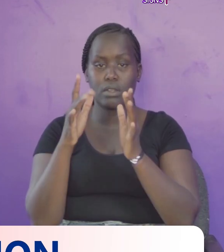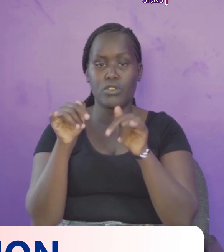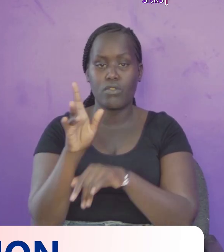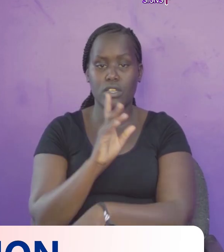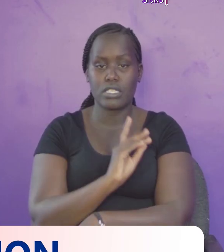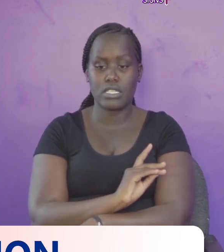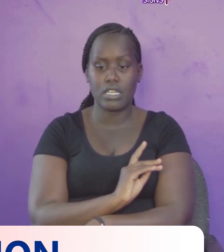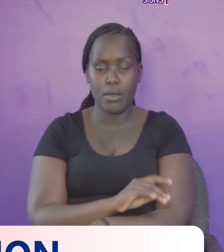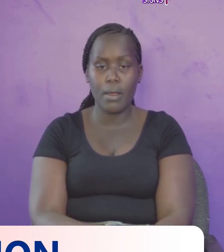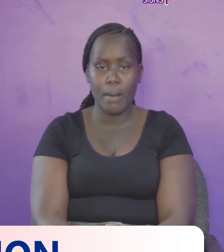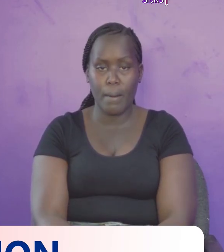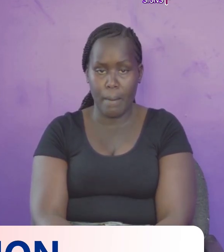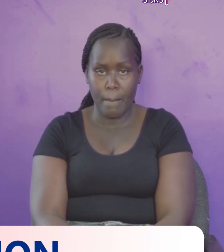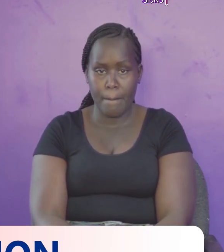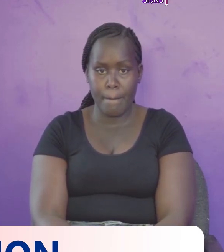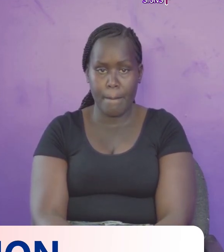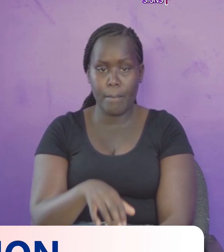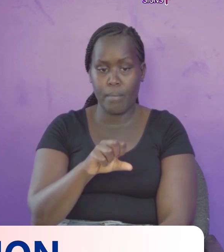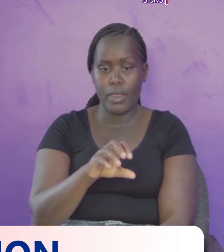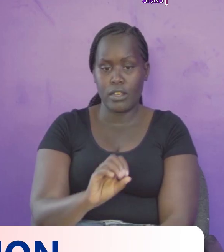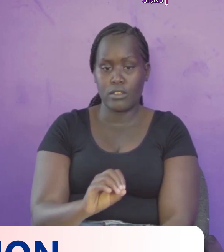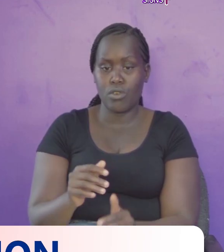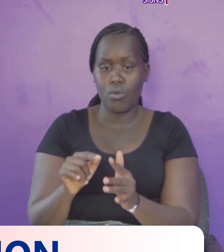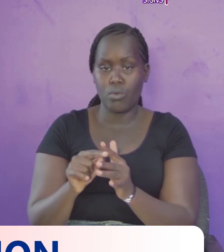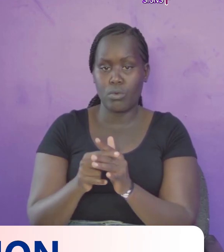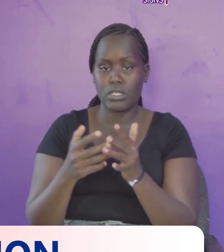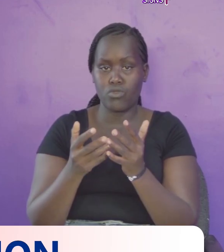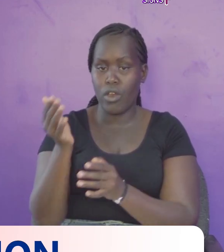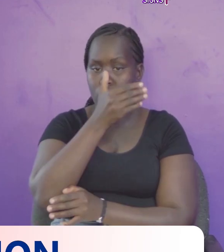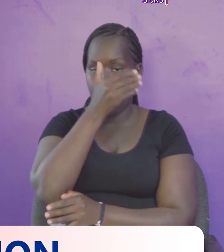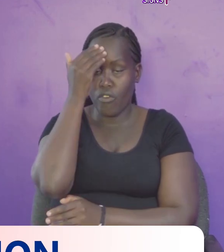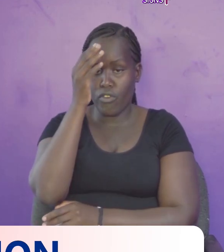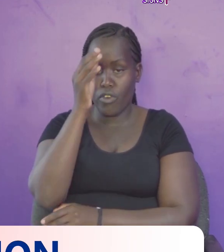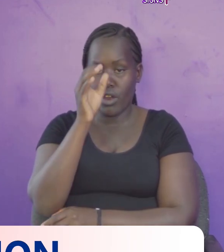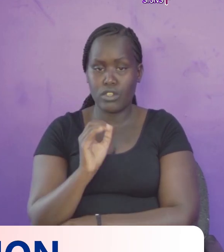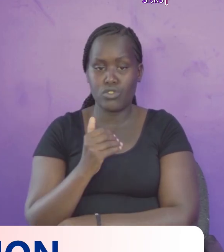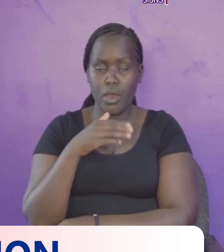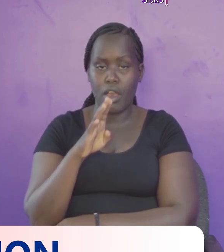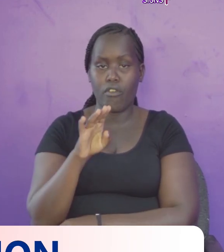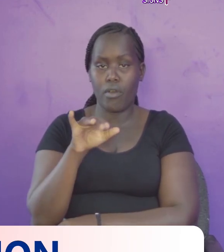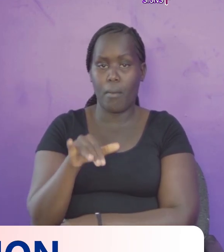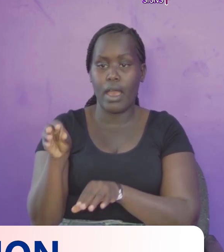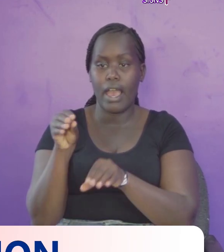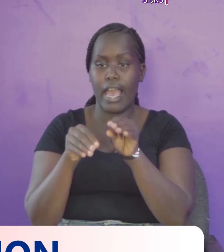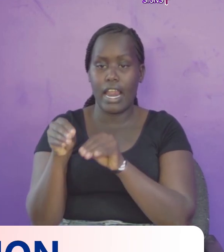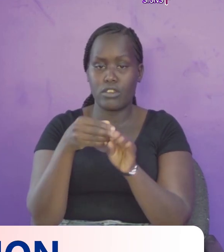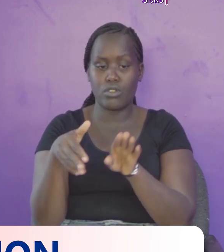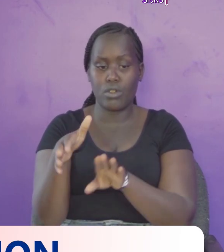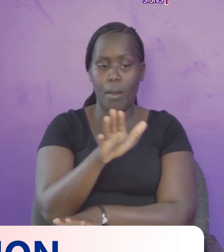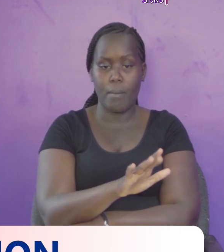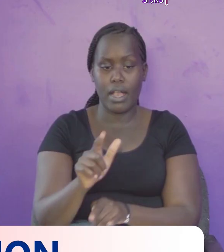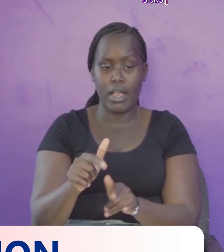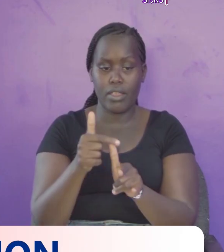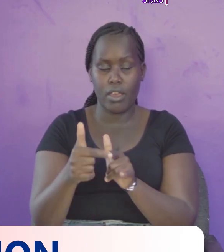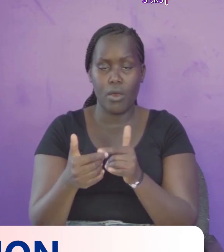sio, Maureen? Yeah. Yeah. So where do we begin? Don't forget we have by-elections revisitation to Taileta at the